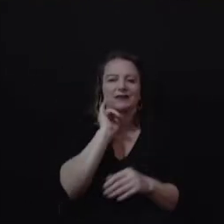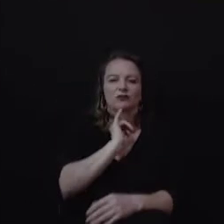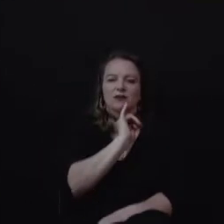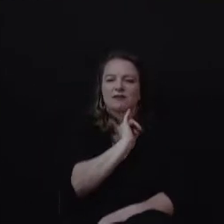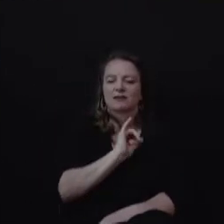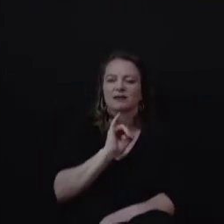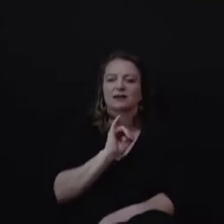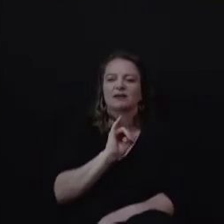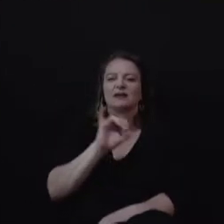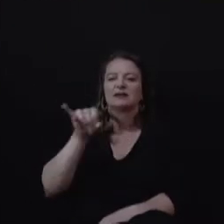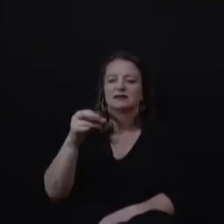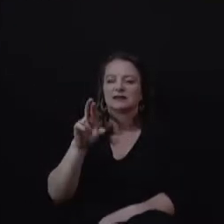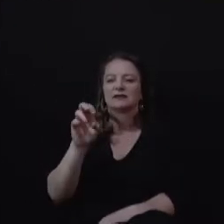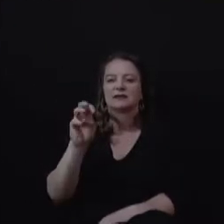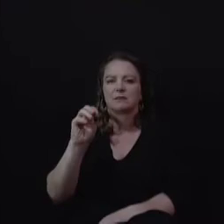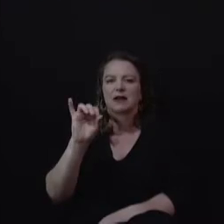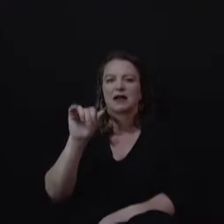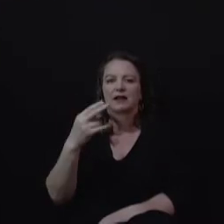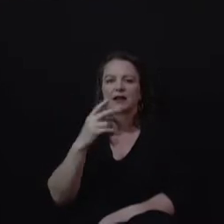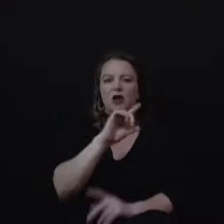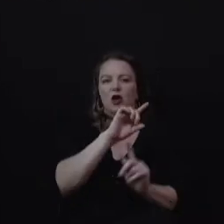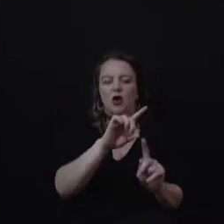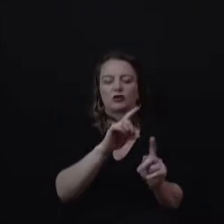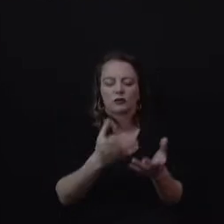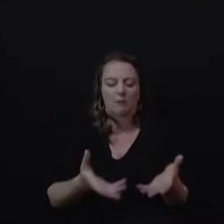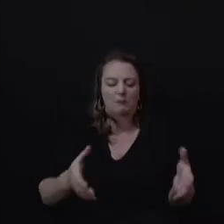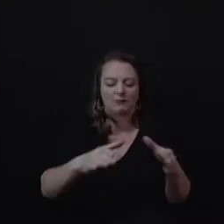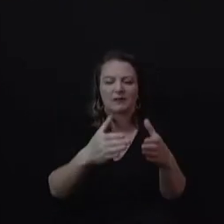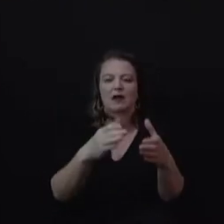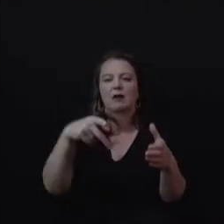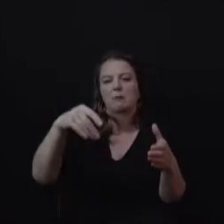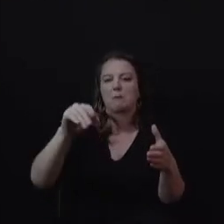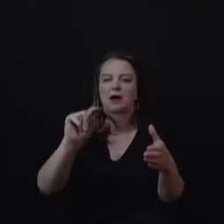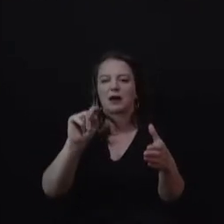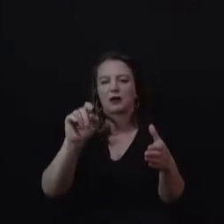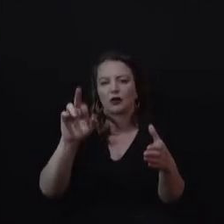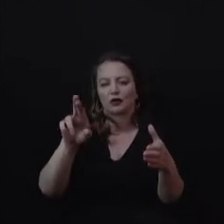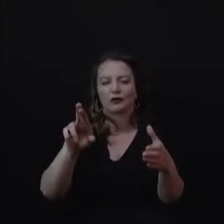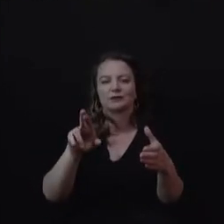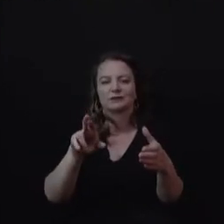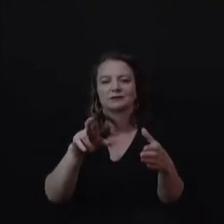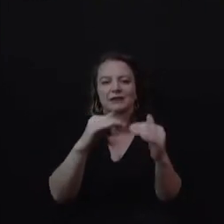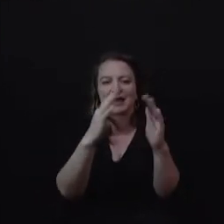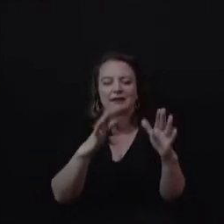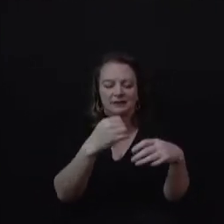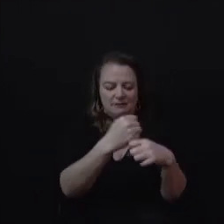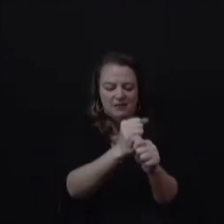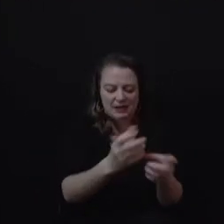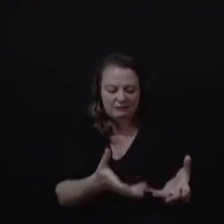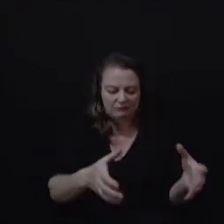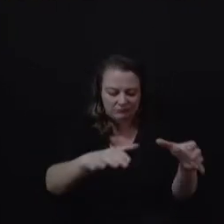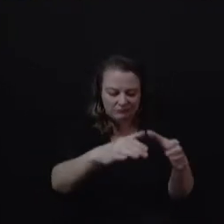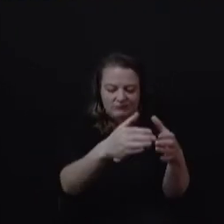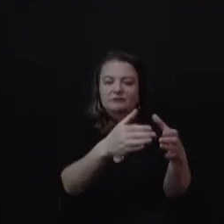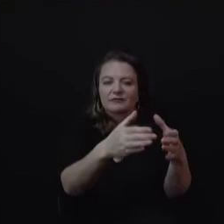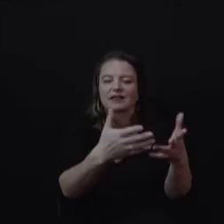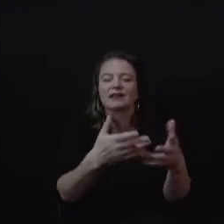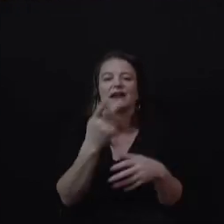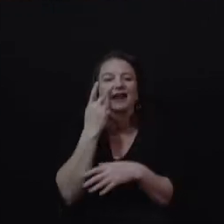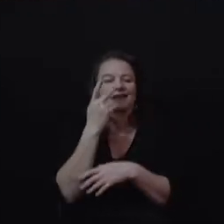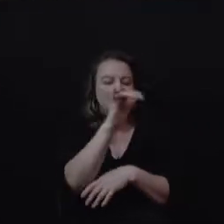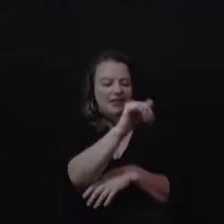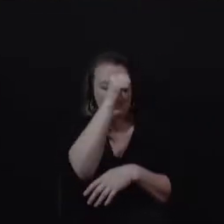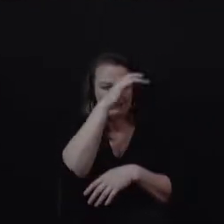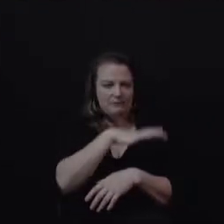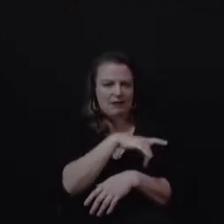Jeremiah goes to a physical potter's house, people who make vessels out of clay. And he saw this potter